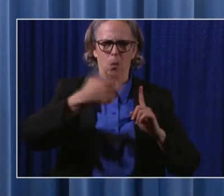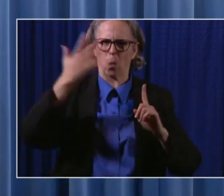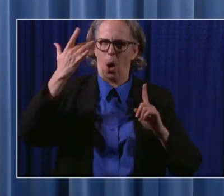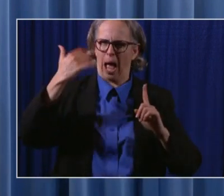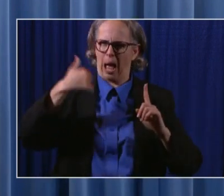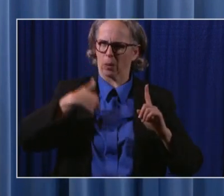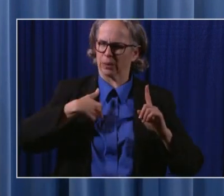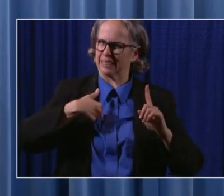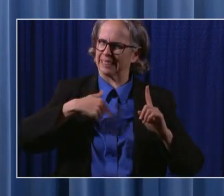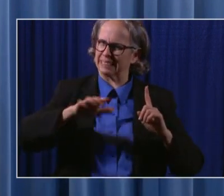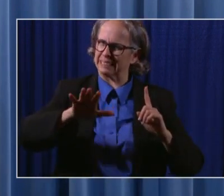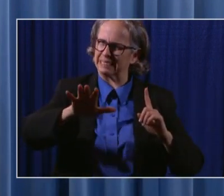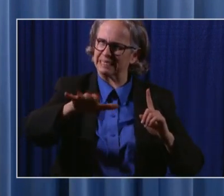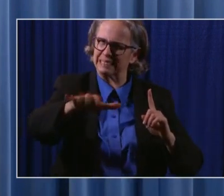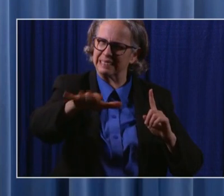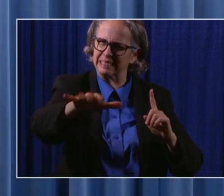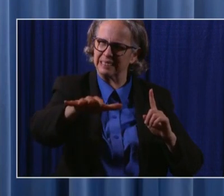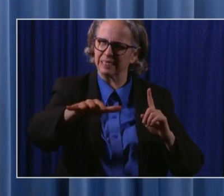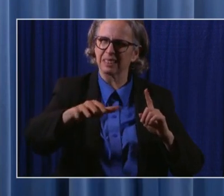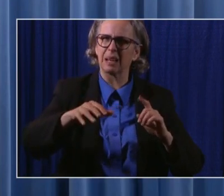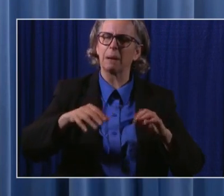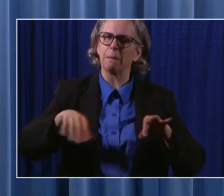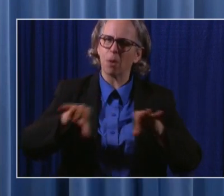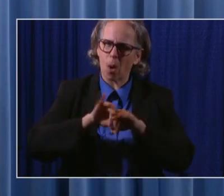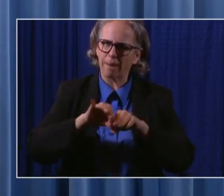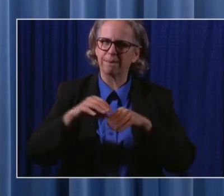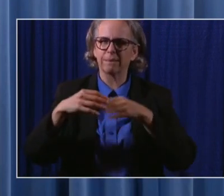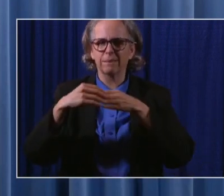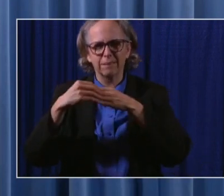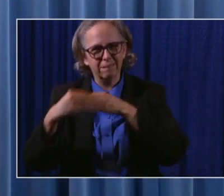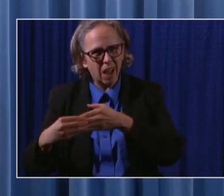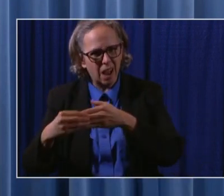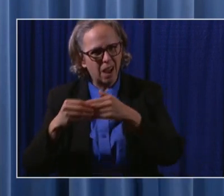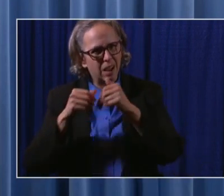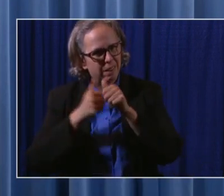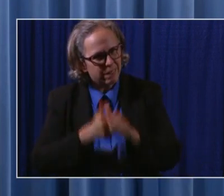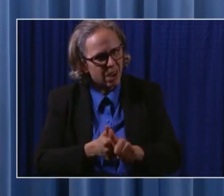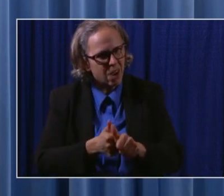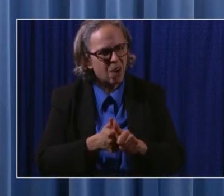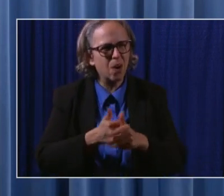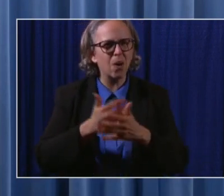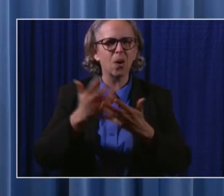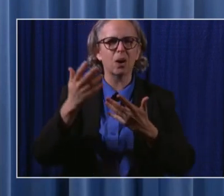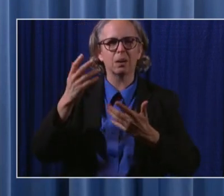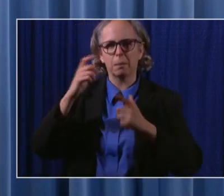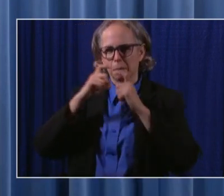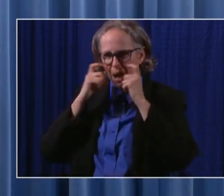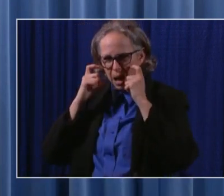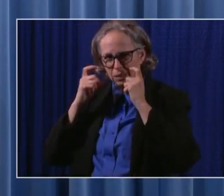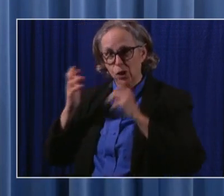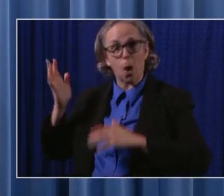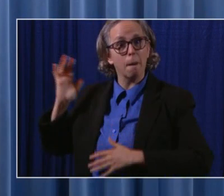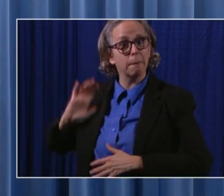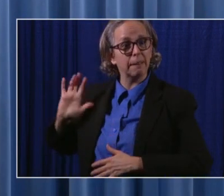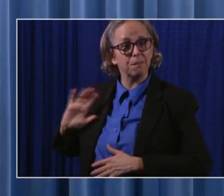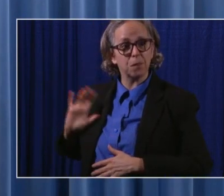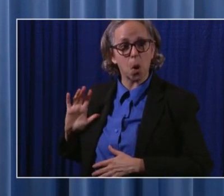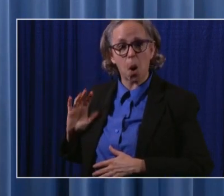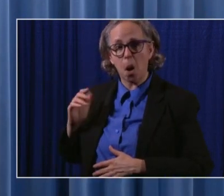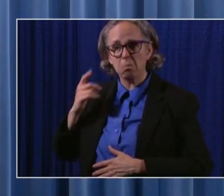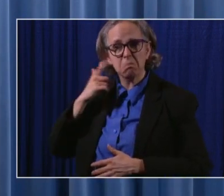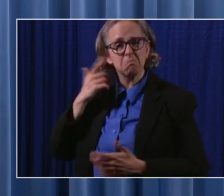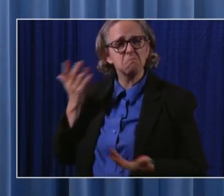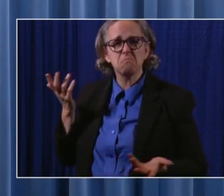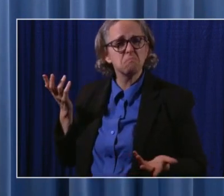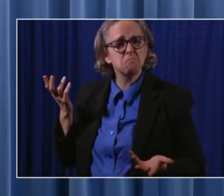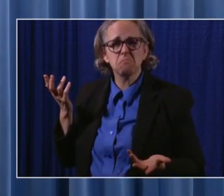for example, has certainly evolved. When we started this, I don't think we had really a clue how many people could have this and not have symptoms.